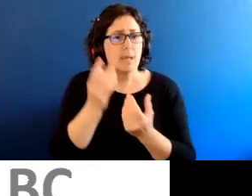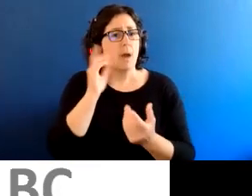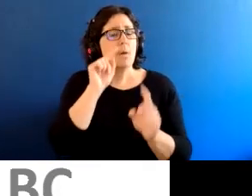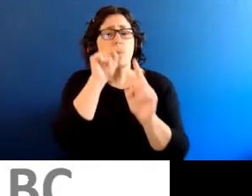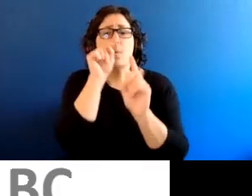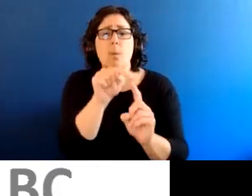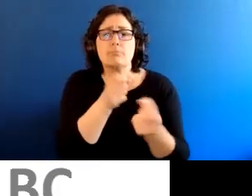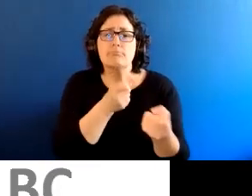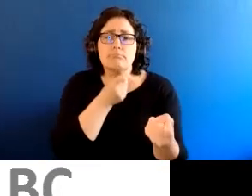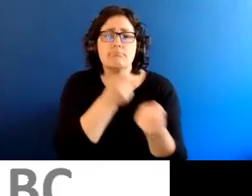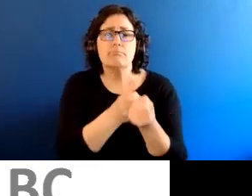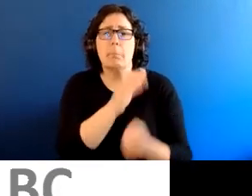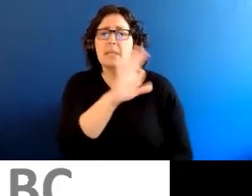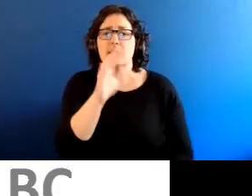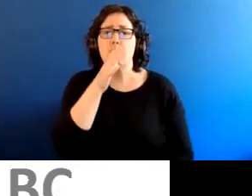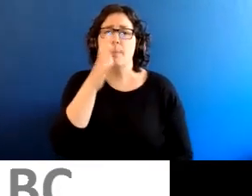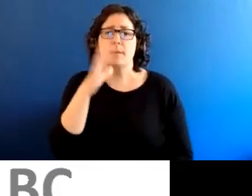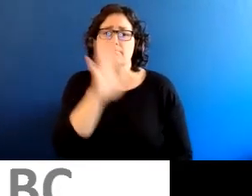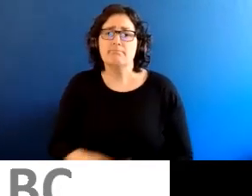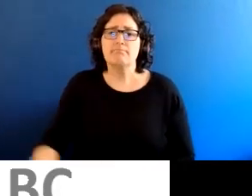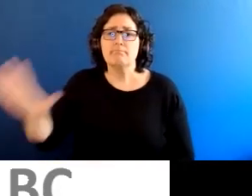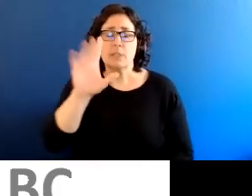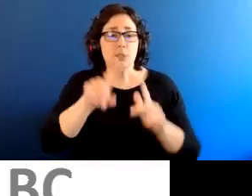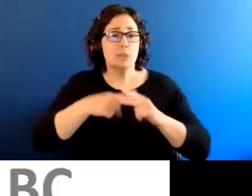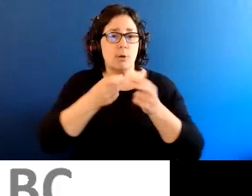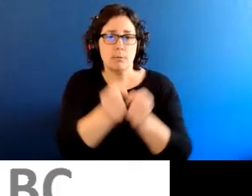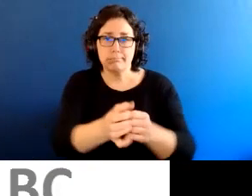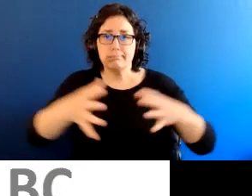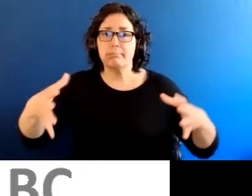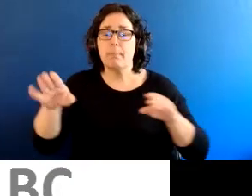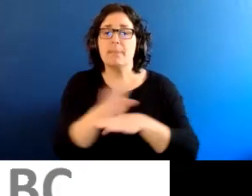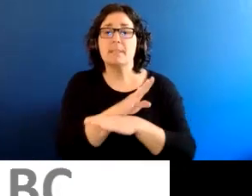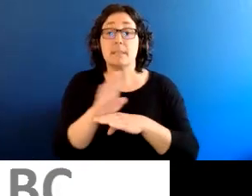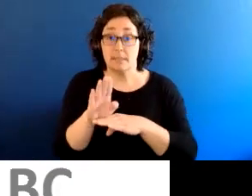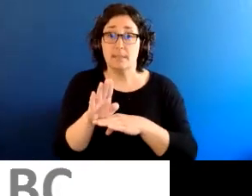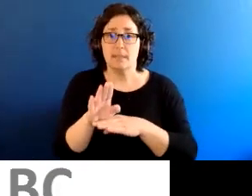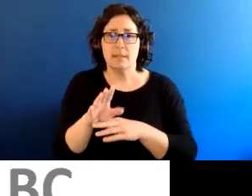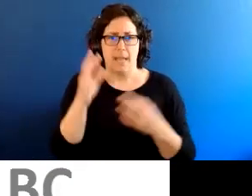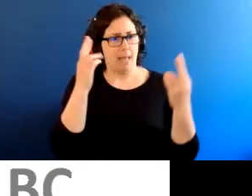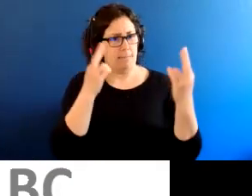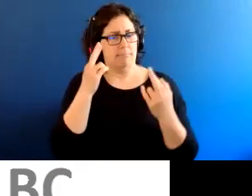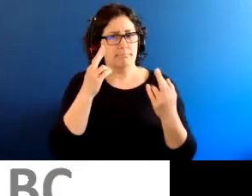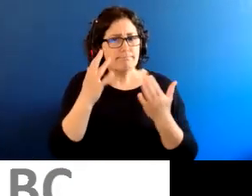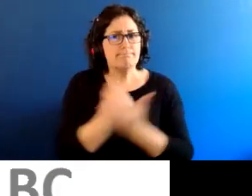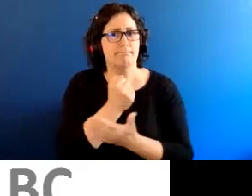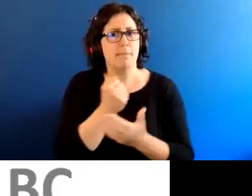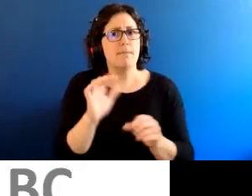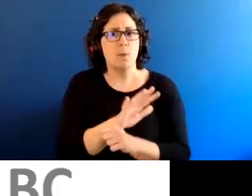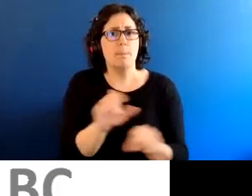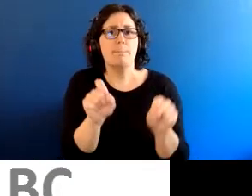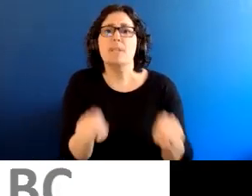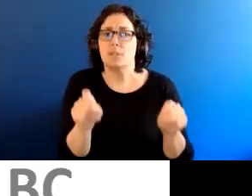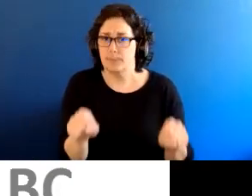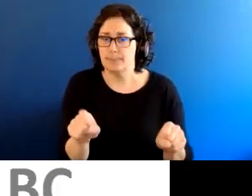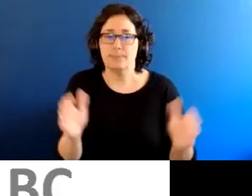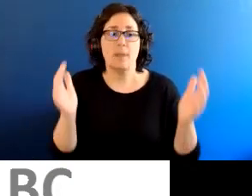to helping BC women start and grow their business and realize their full business potential. We